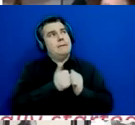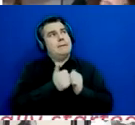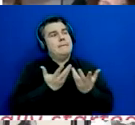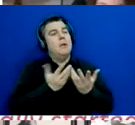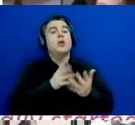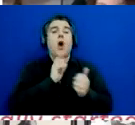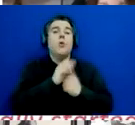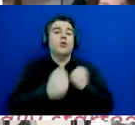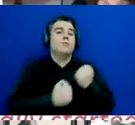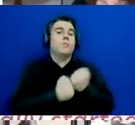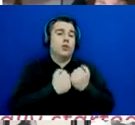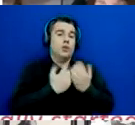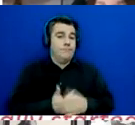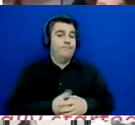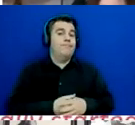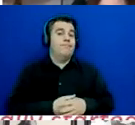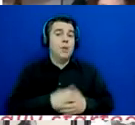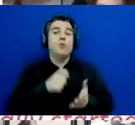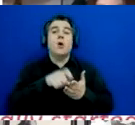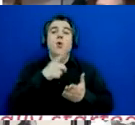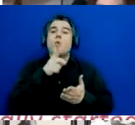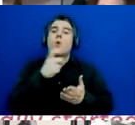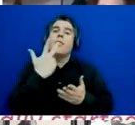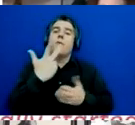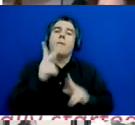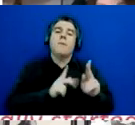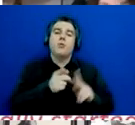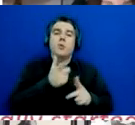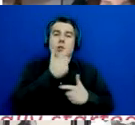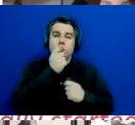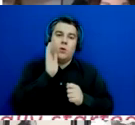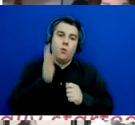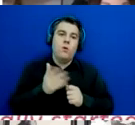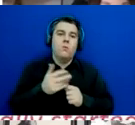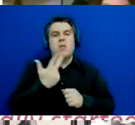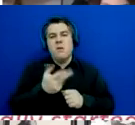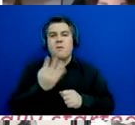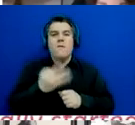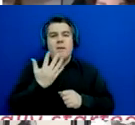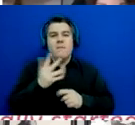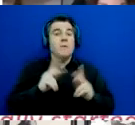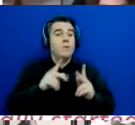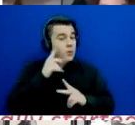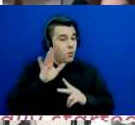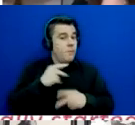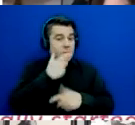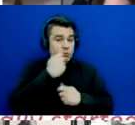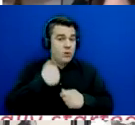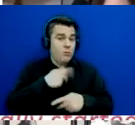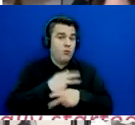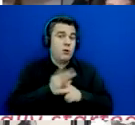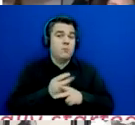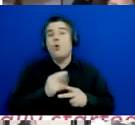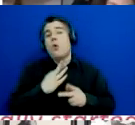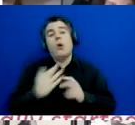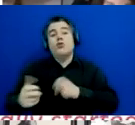sponsor. Write down 3 people that you're interested in, 3 to 5 people that I think would be interested in our products or interested in this journey